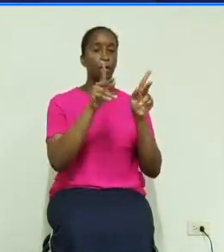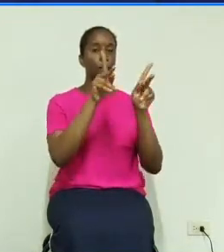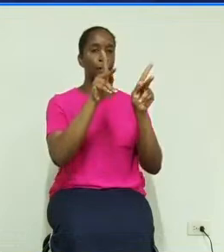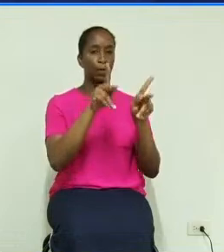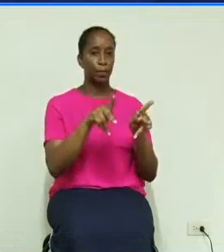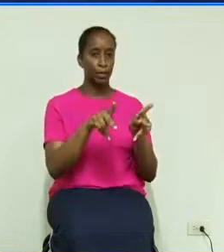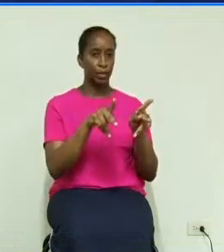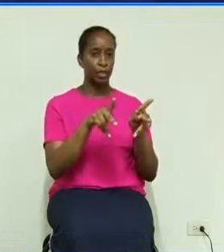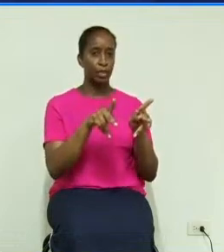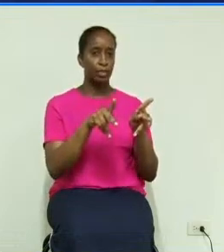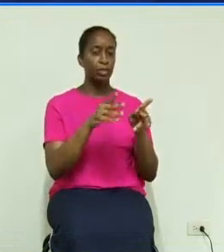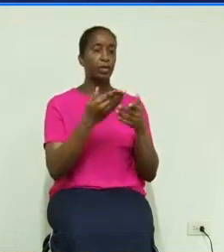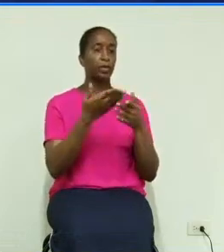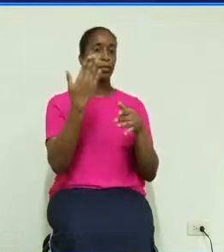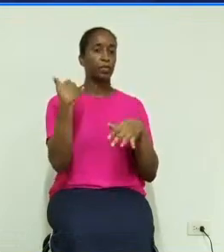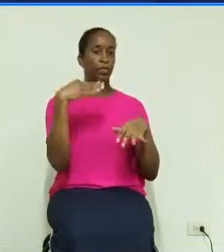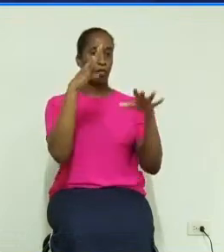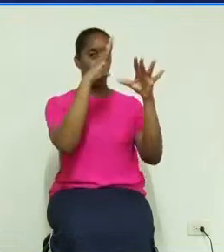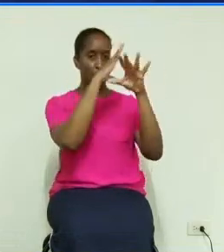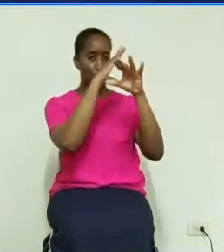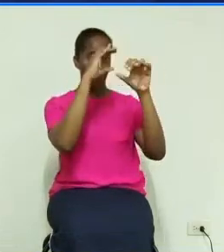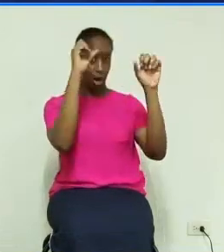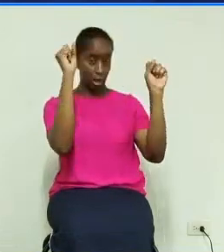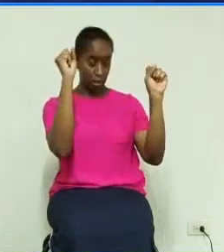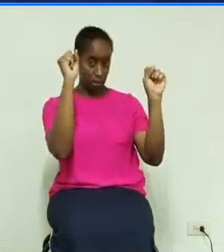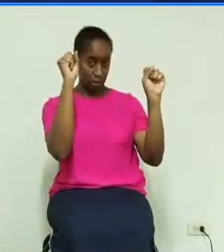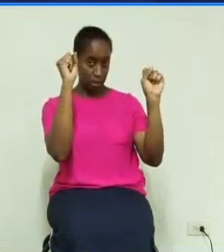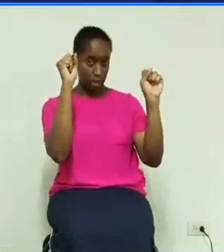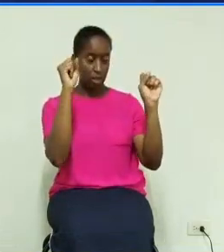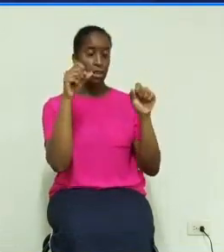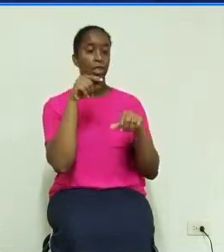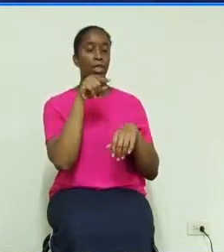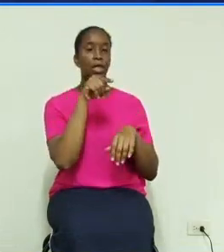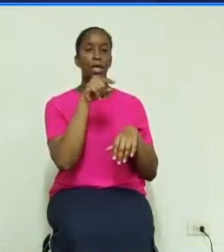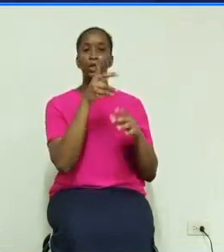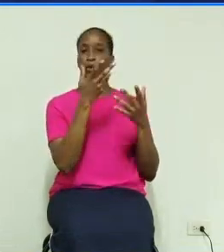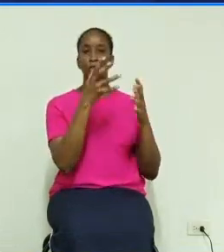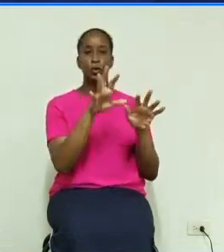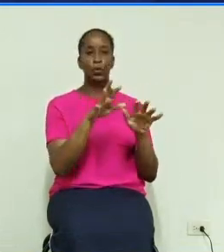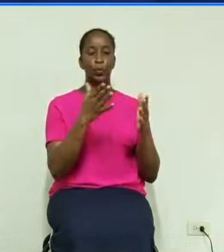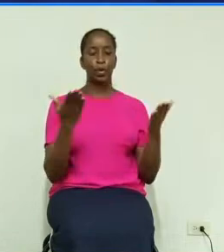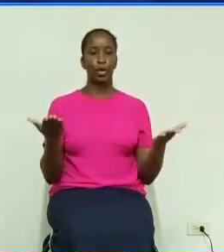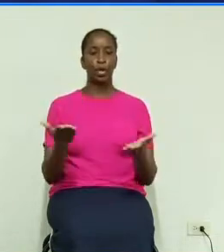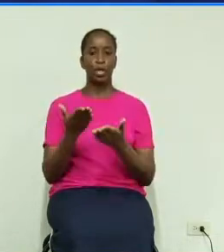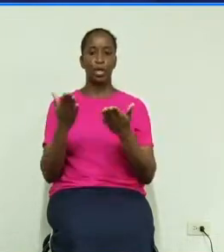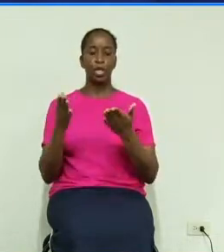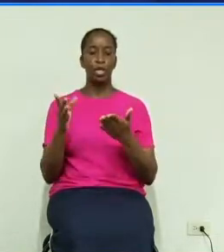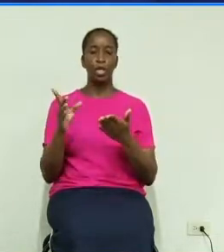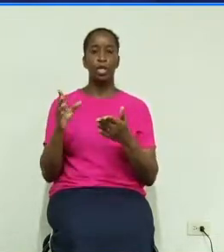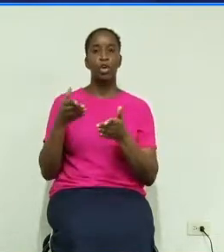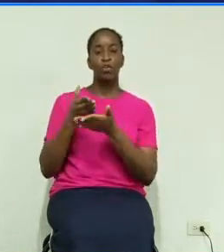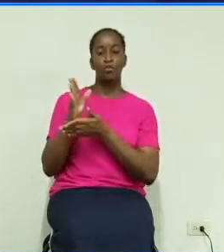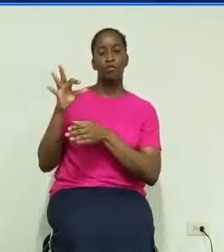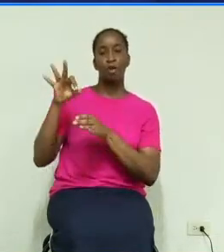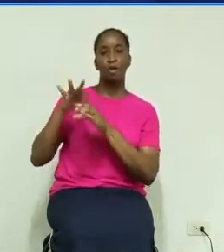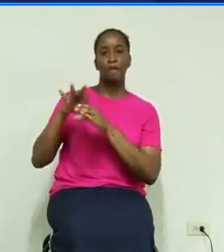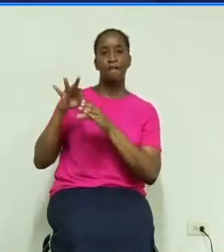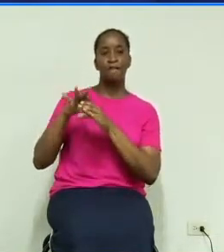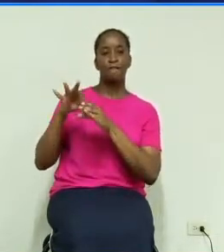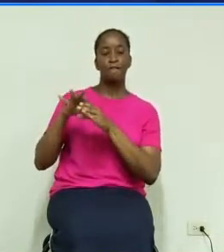democracy? The only thing I see that needs changing is the number of seats in